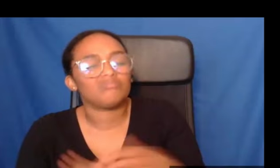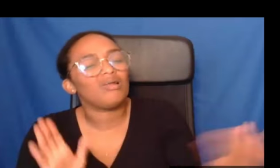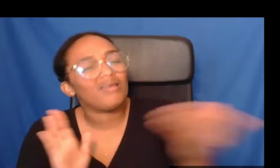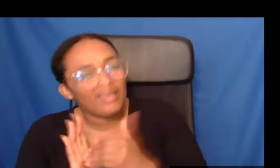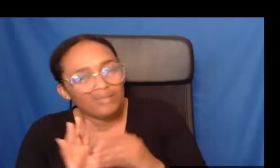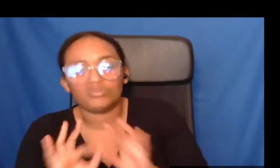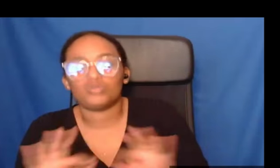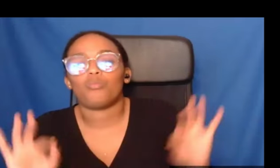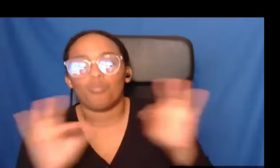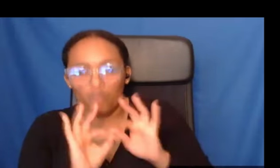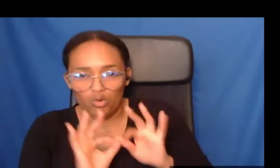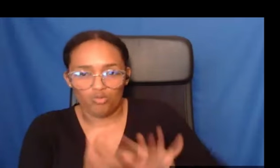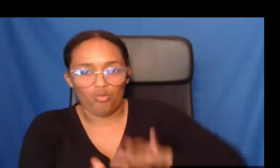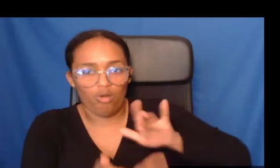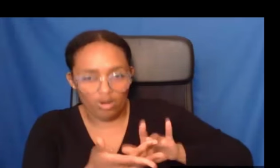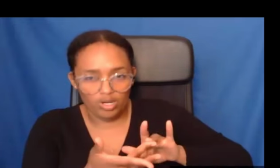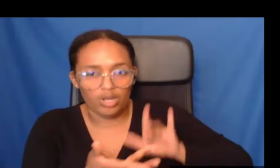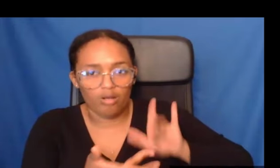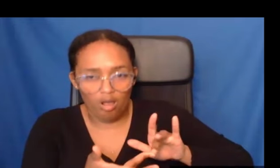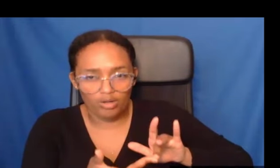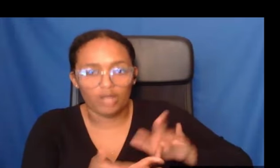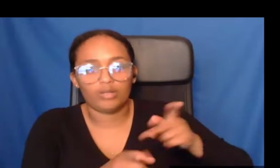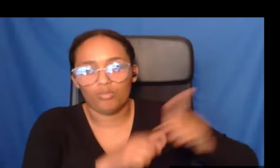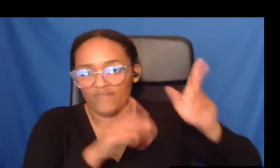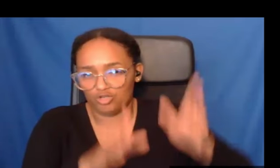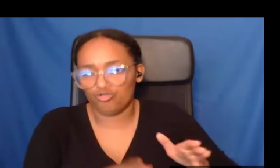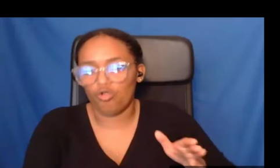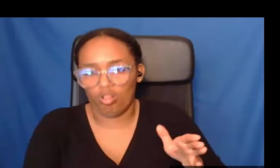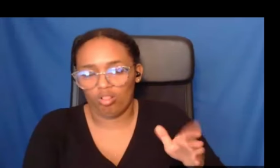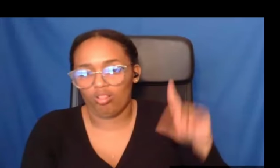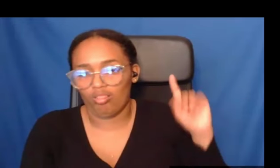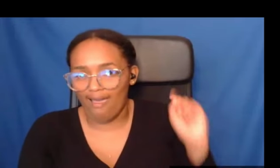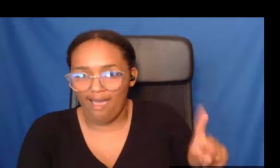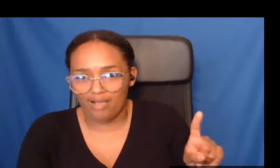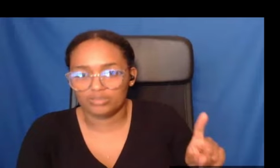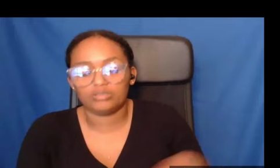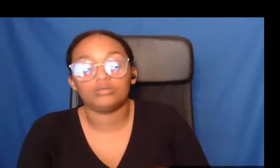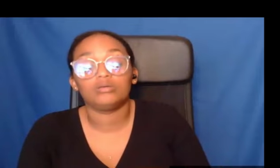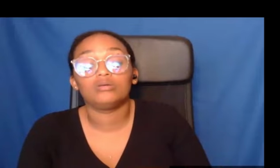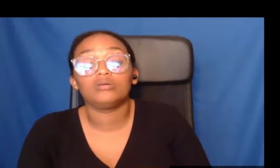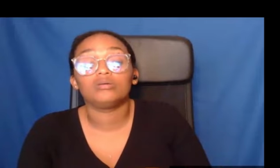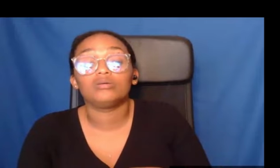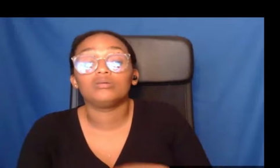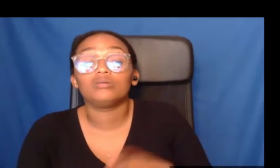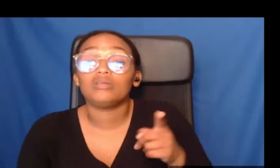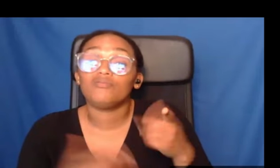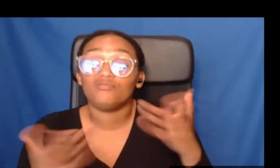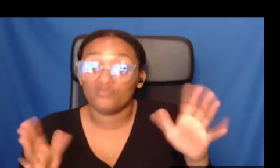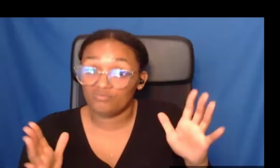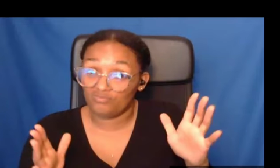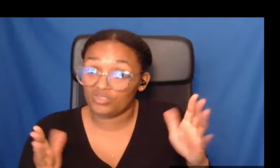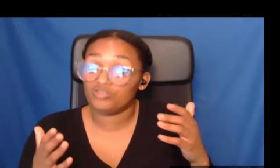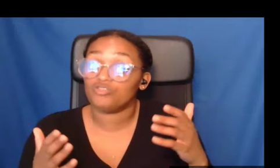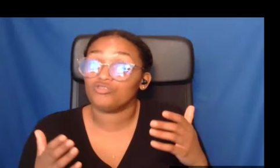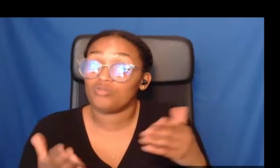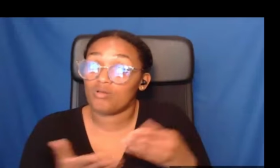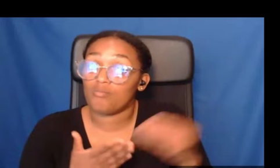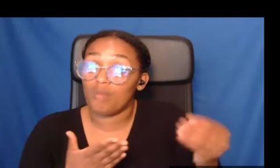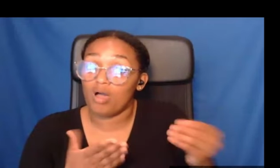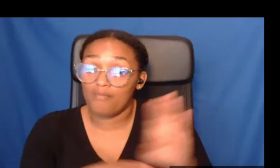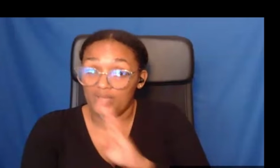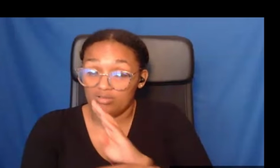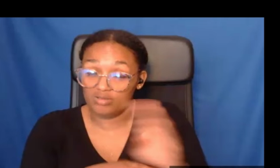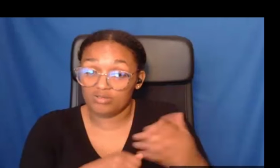producer. Or if you've purchased business property coverage, read your policy to see what